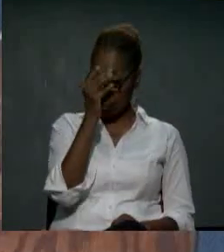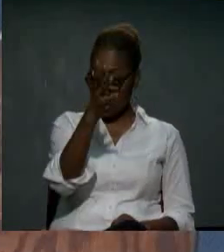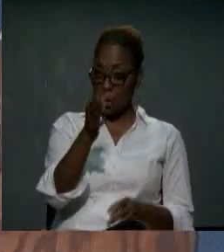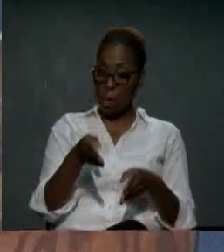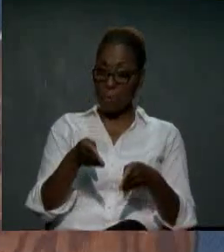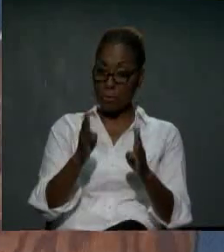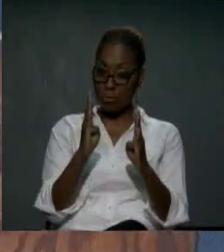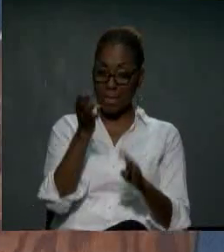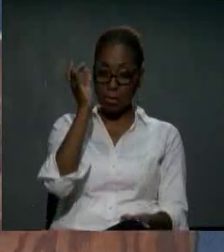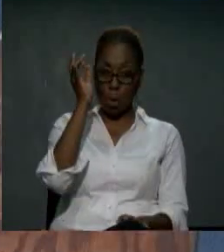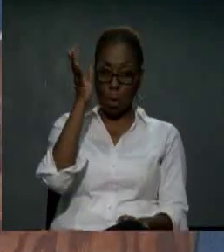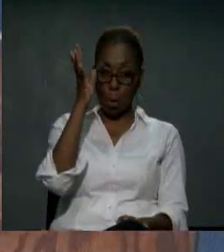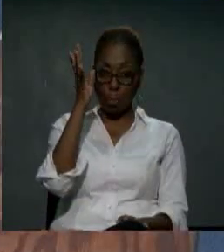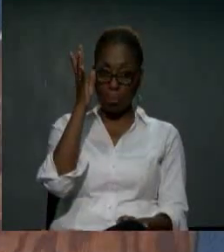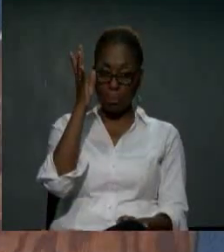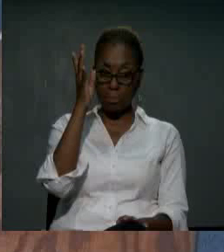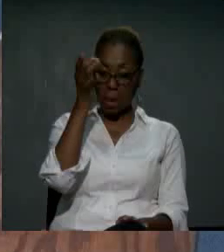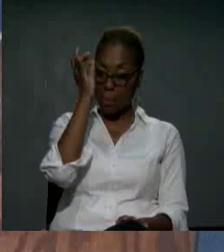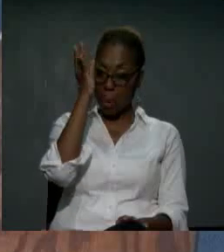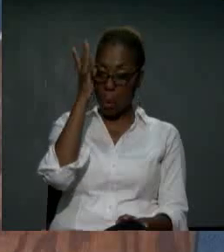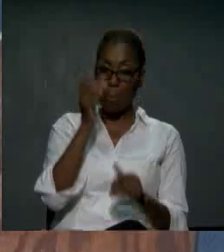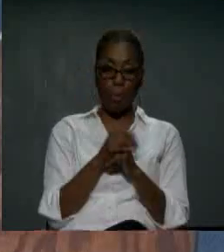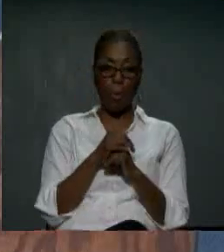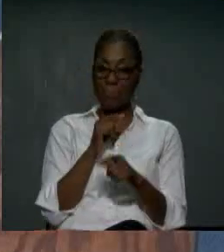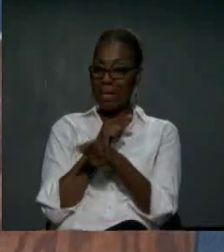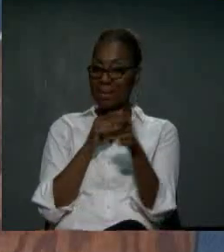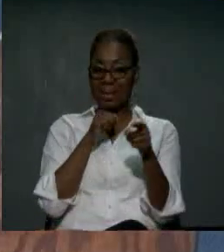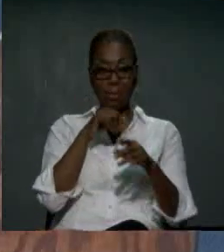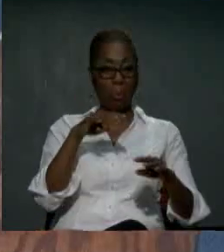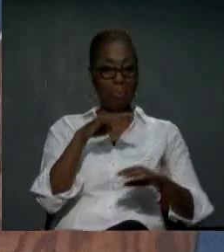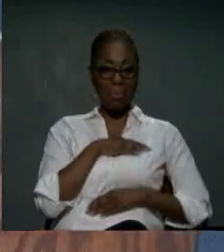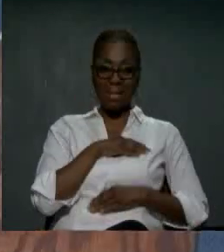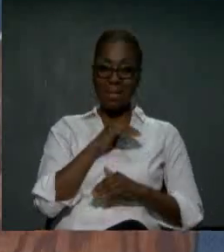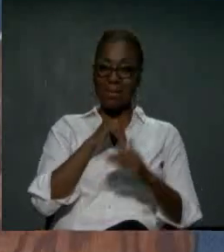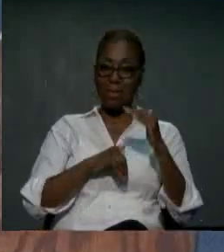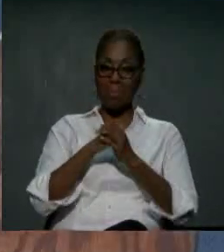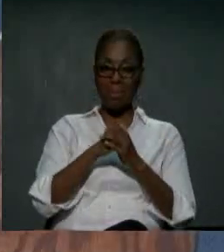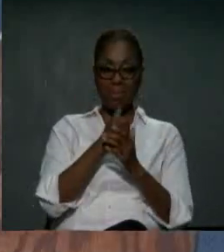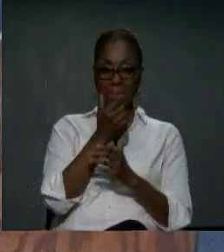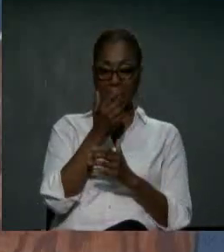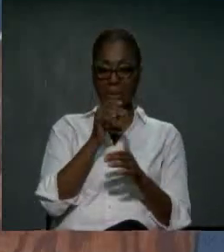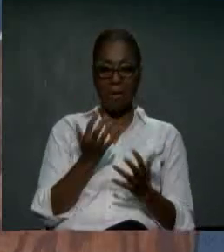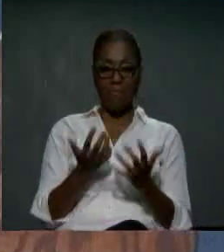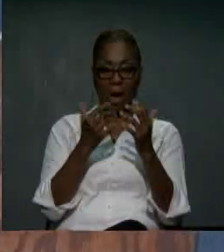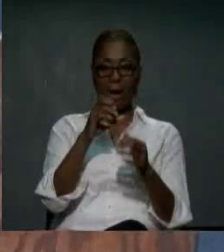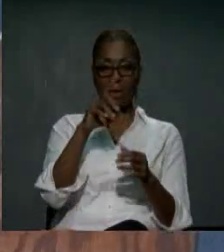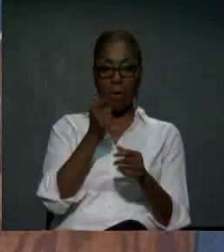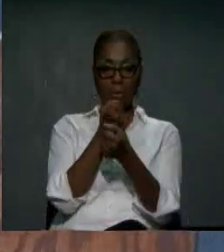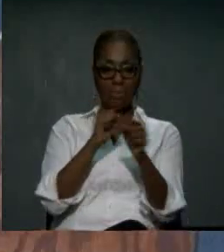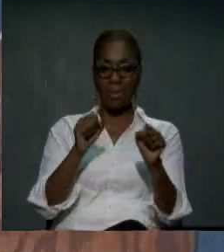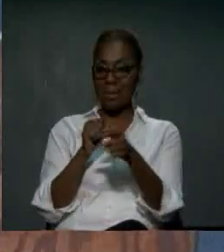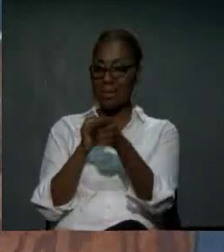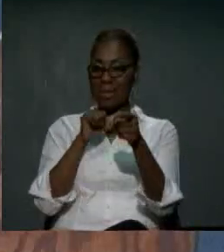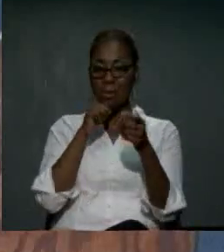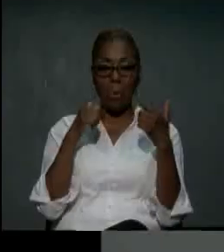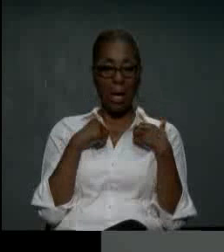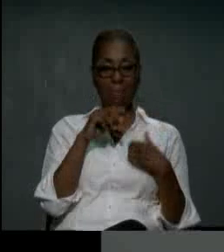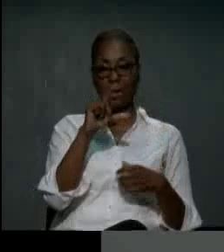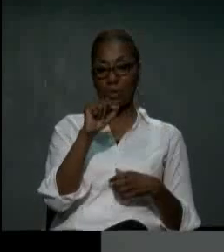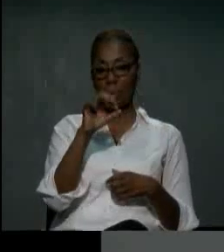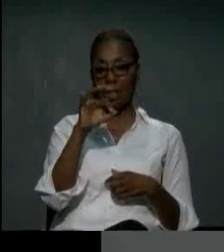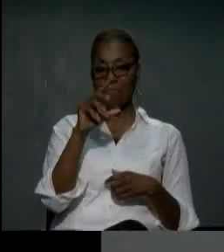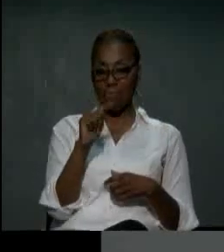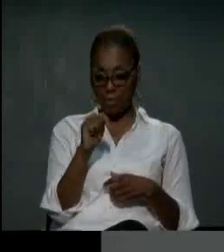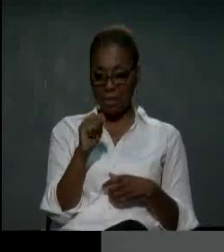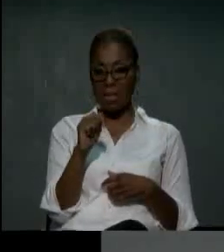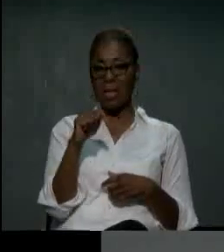streets are horribly substandard. They don't even meet the minimum for fire code to be safe. They don't even have 20 foot of pavement on it.